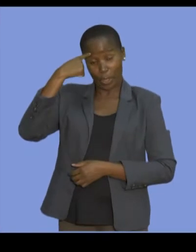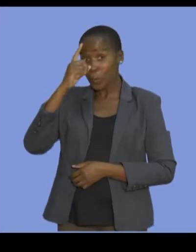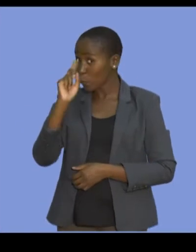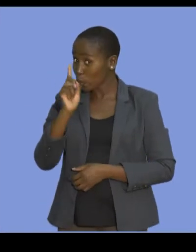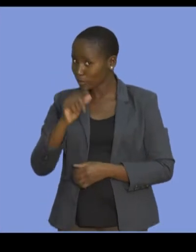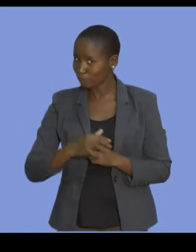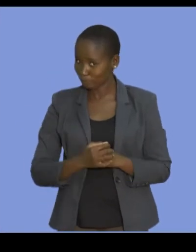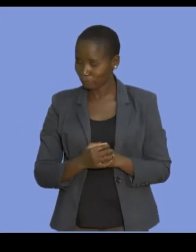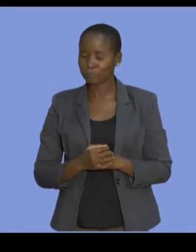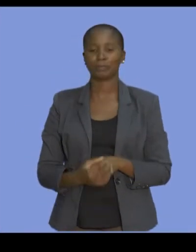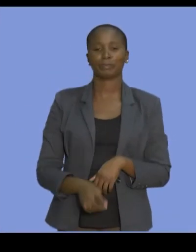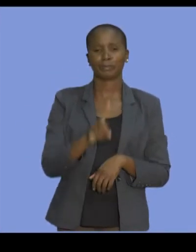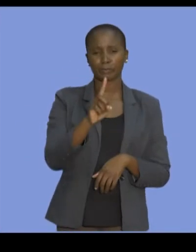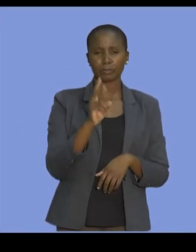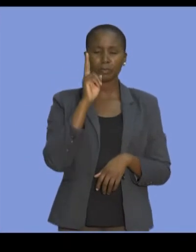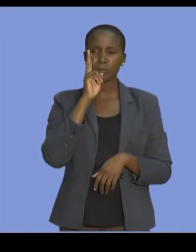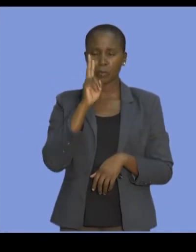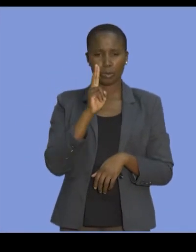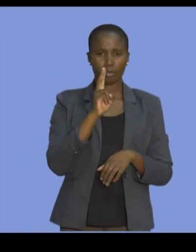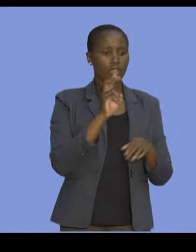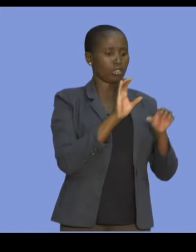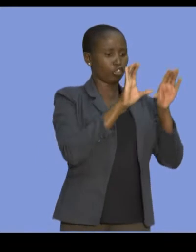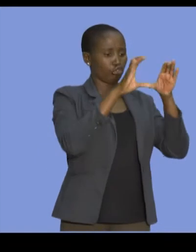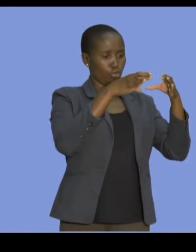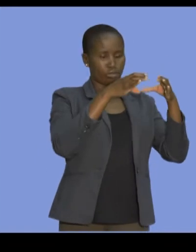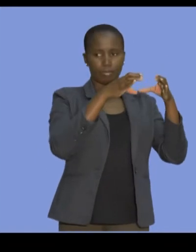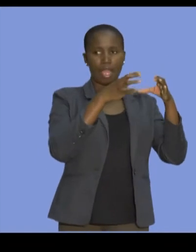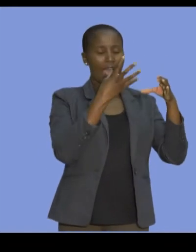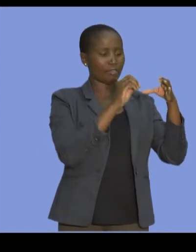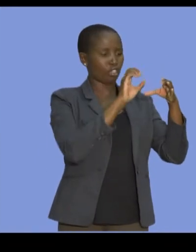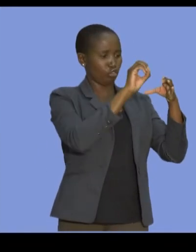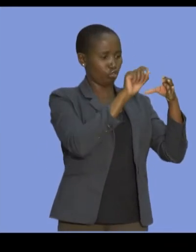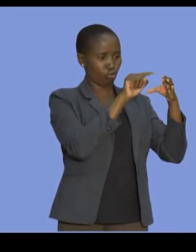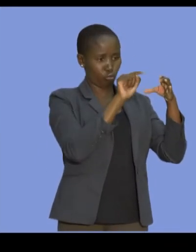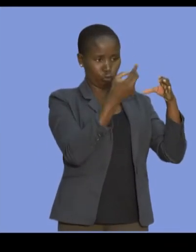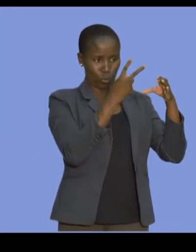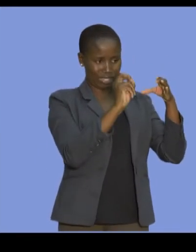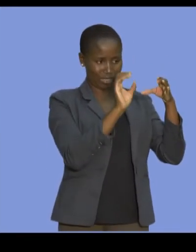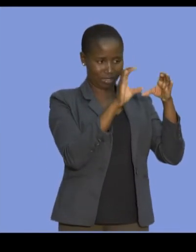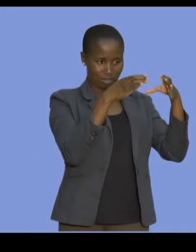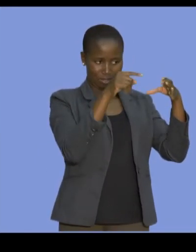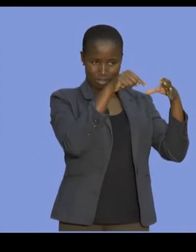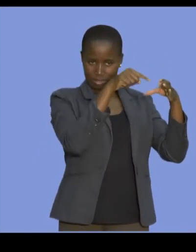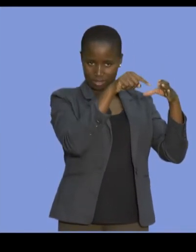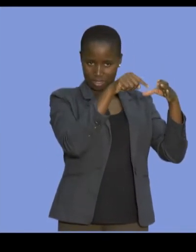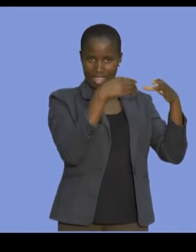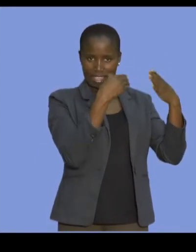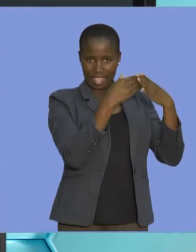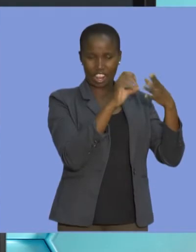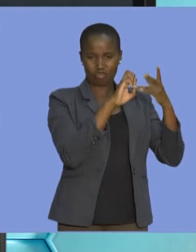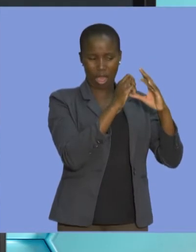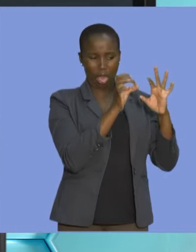if you look at the groups, you have 0 to 20, so we can make the groups smaller. Look at